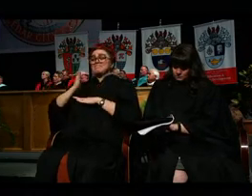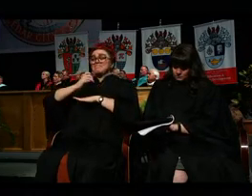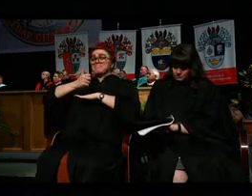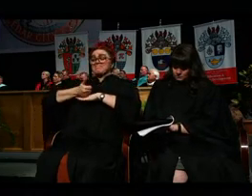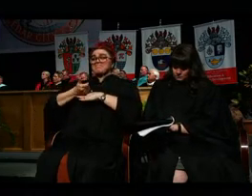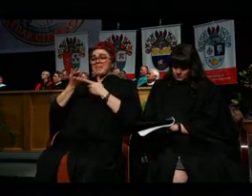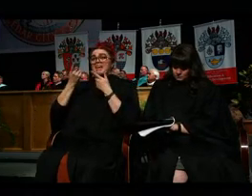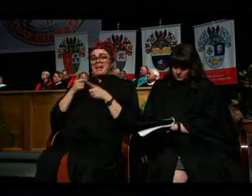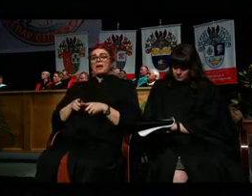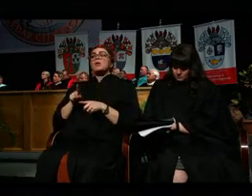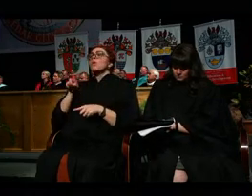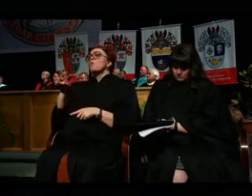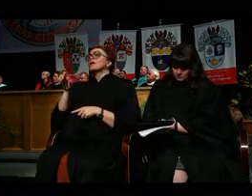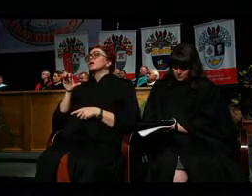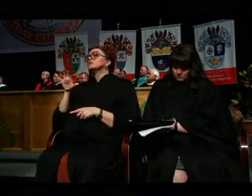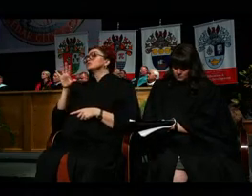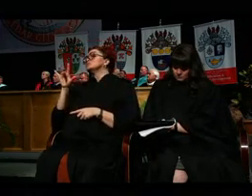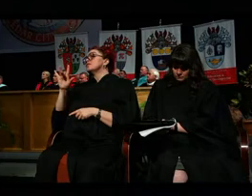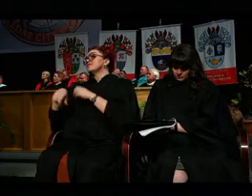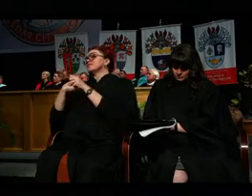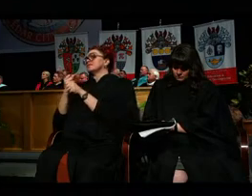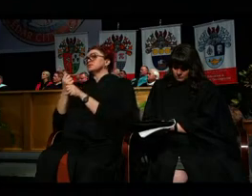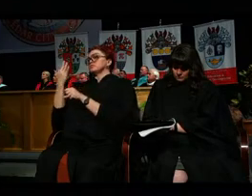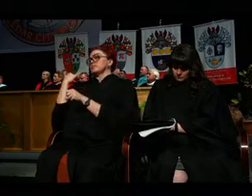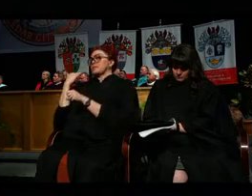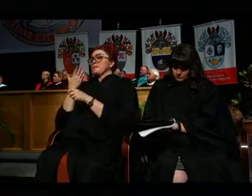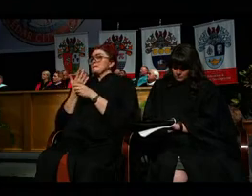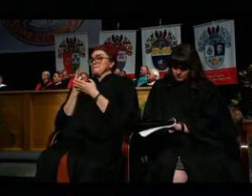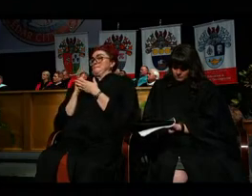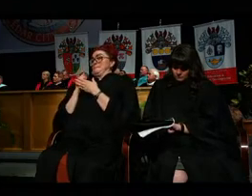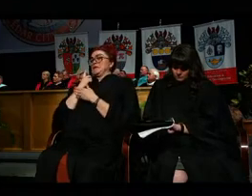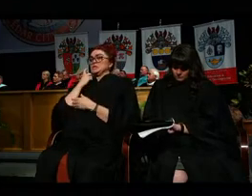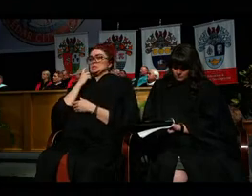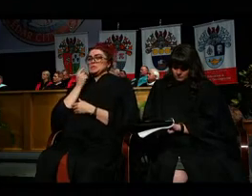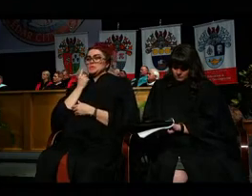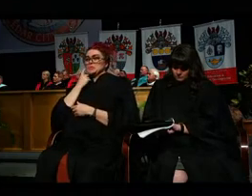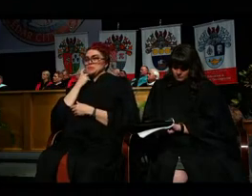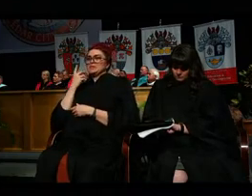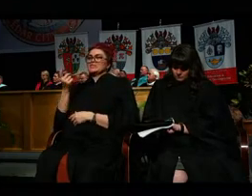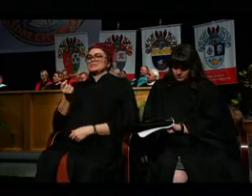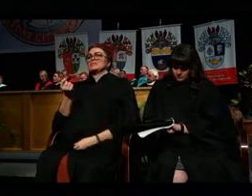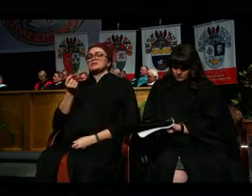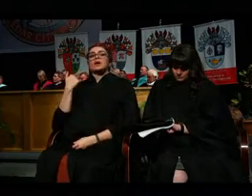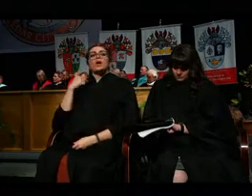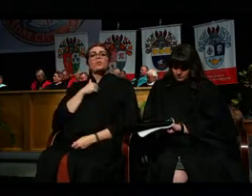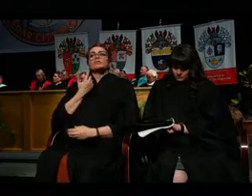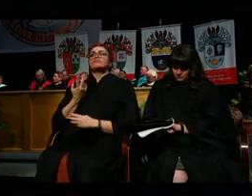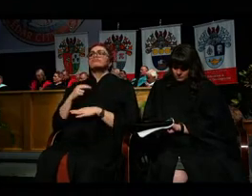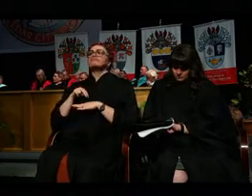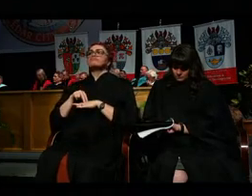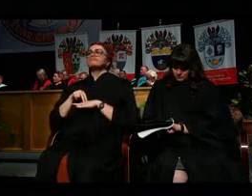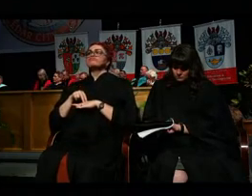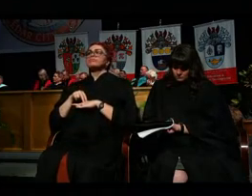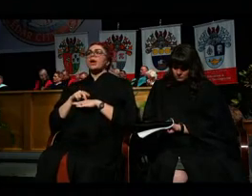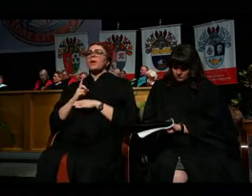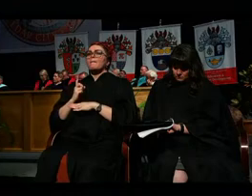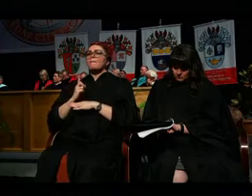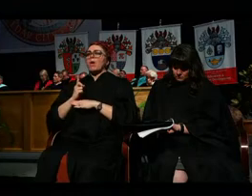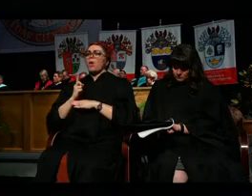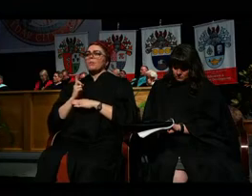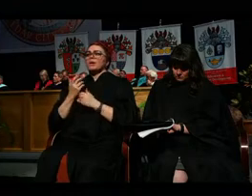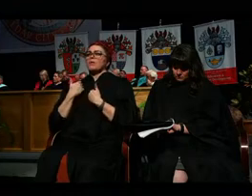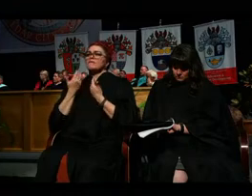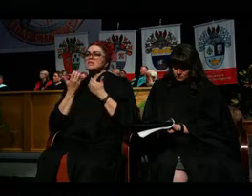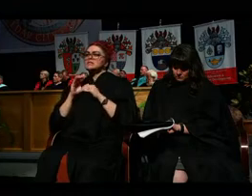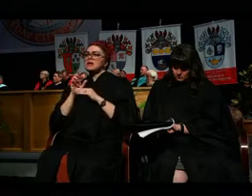ago this past Tuesday, we stand at a defining moment in our university's story. The eyes